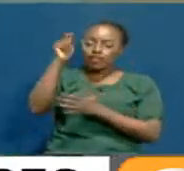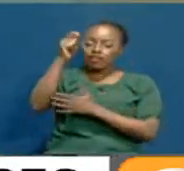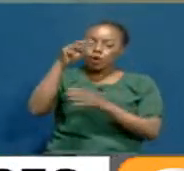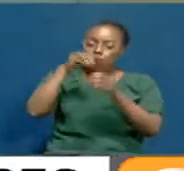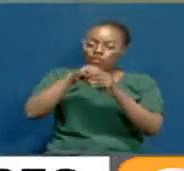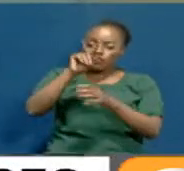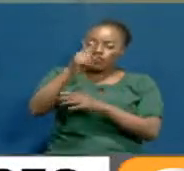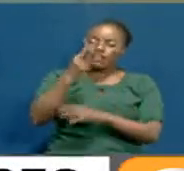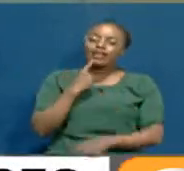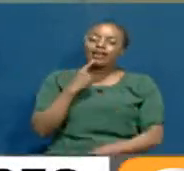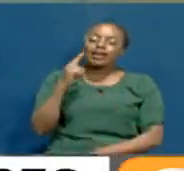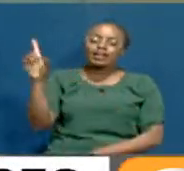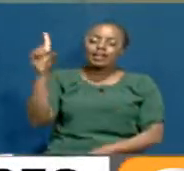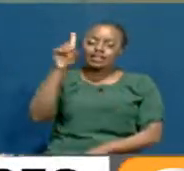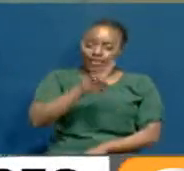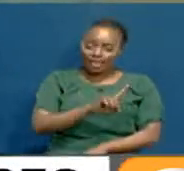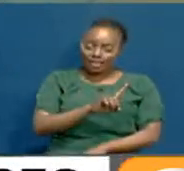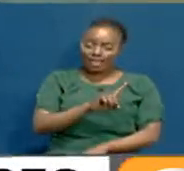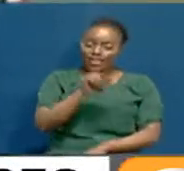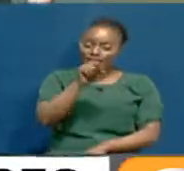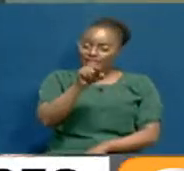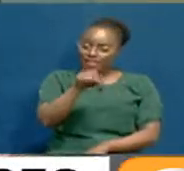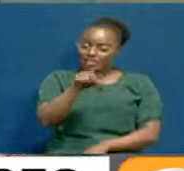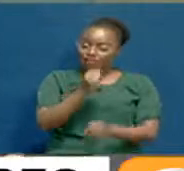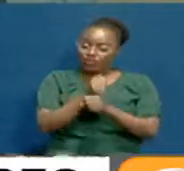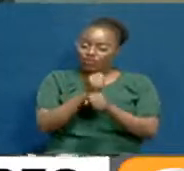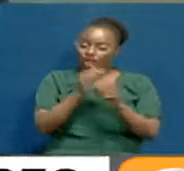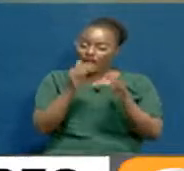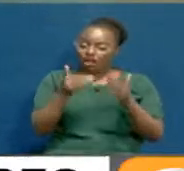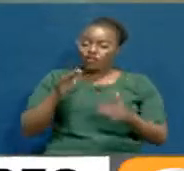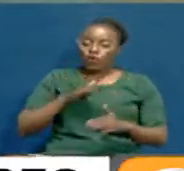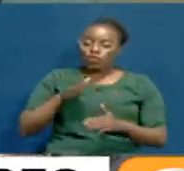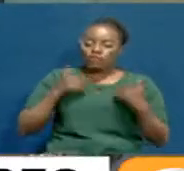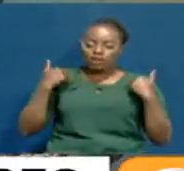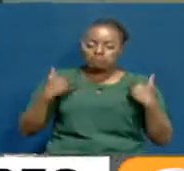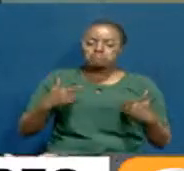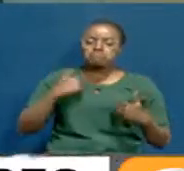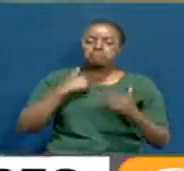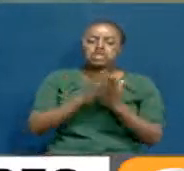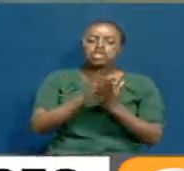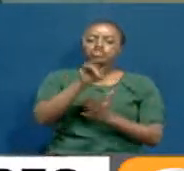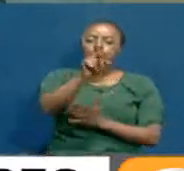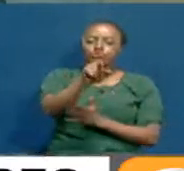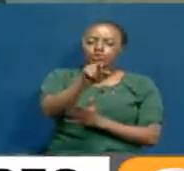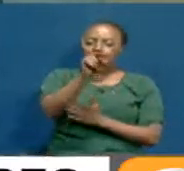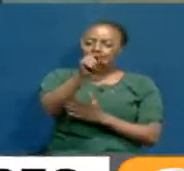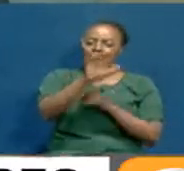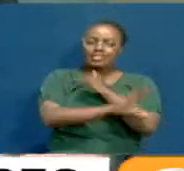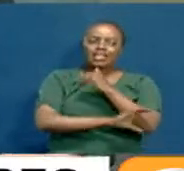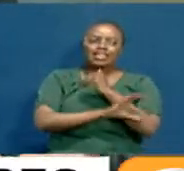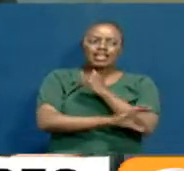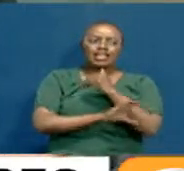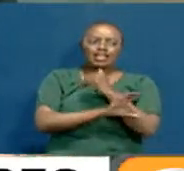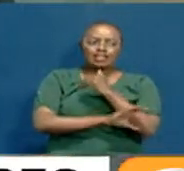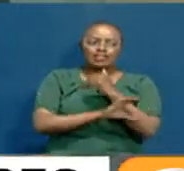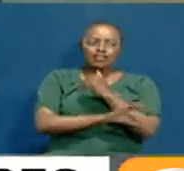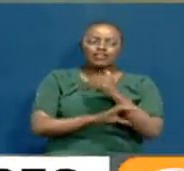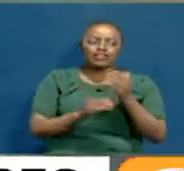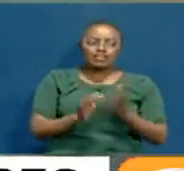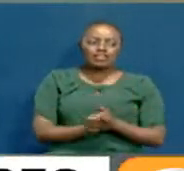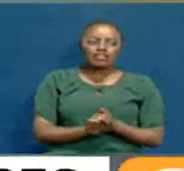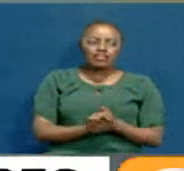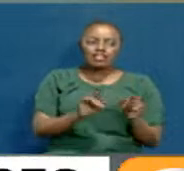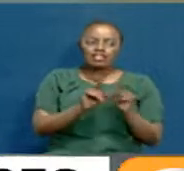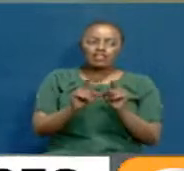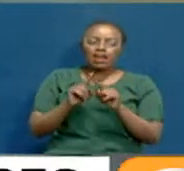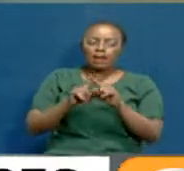his first 100 days in office, this is what it would look like for the women, for me and you, you know, in this country. And that sounds great, Gloria, but it's